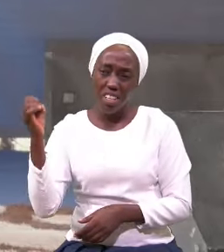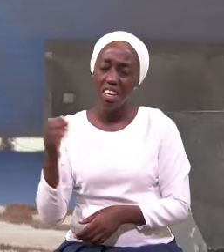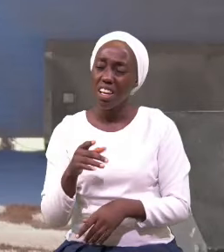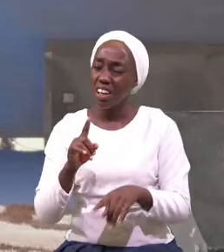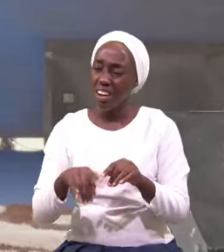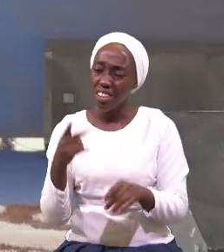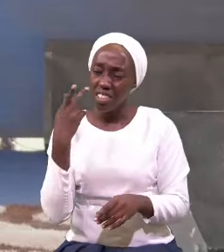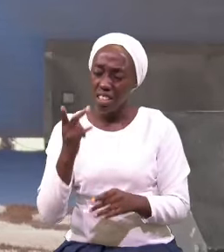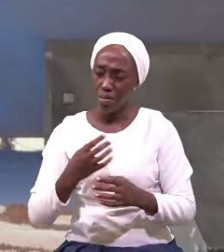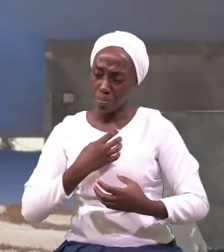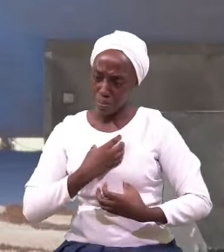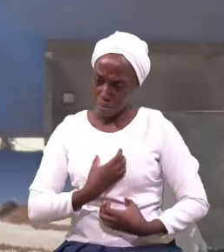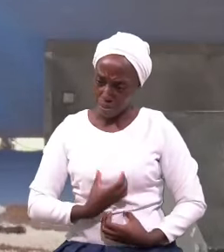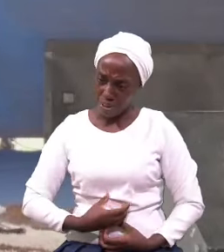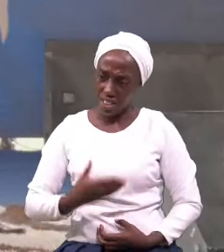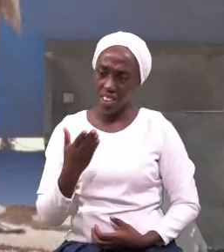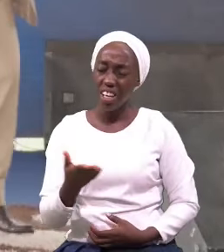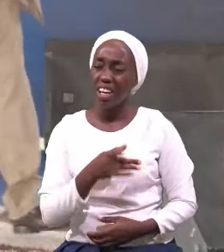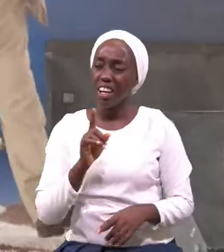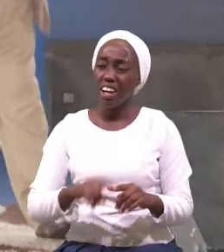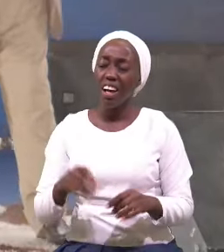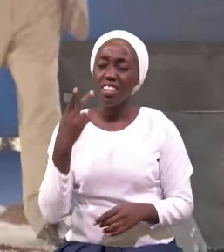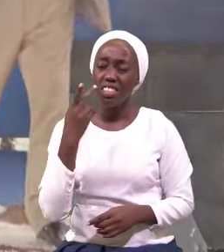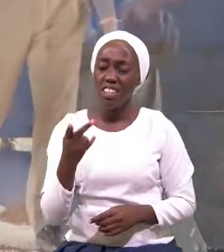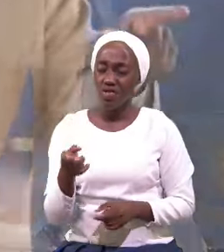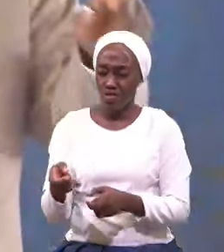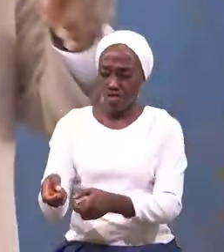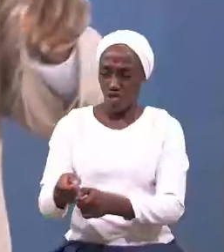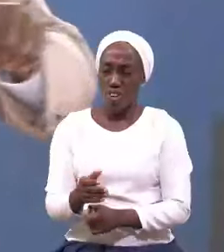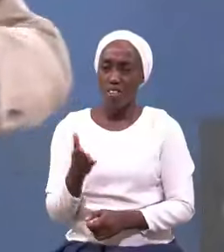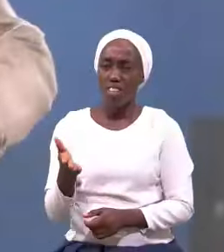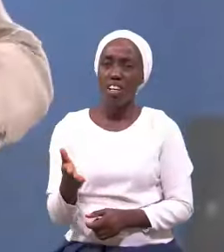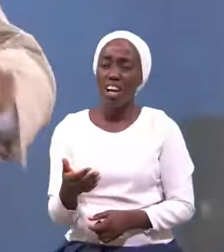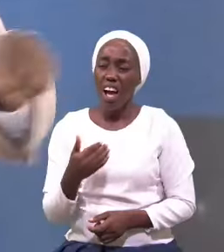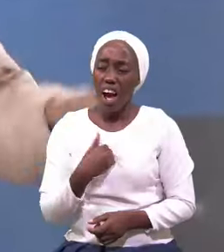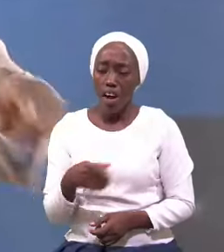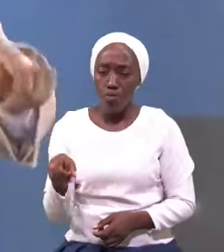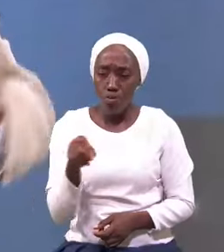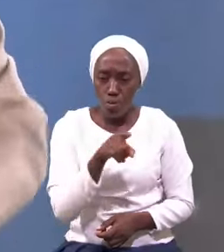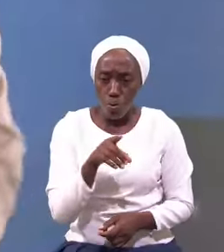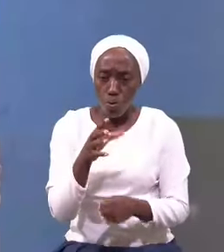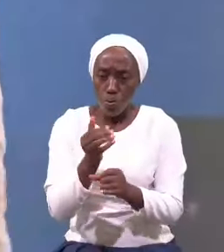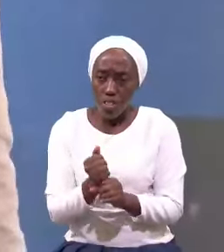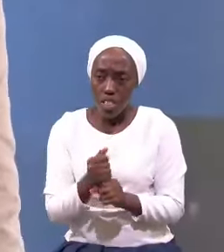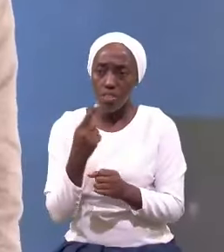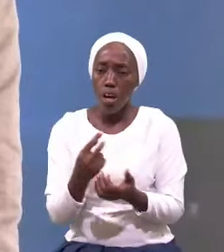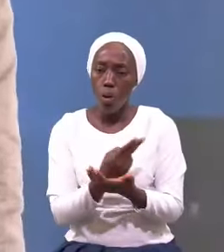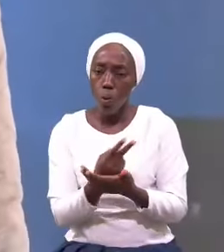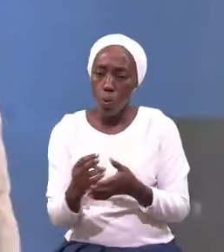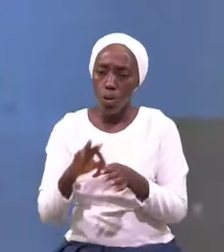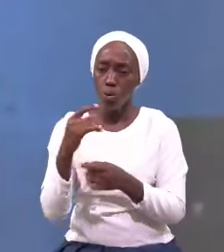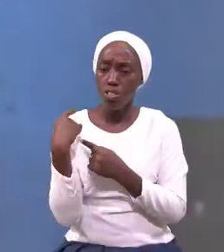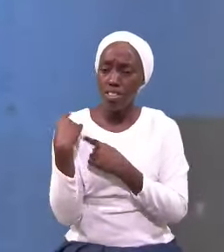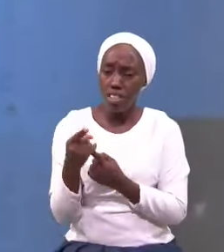here. I cannot see a drive here. Tell me now, have you received the Holy Ghost since you